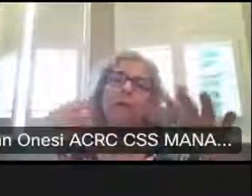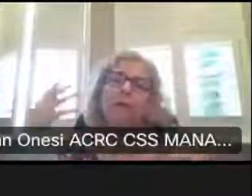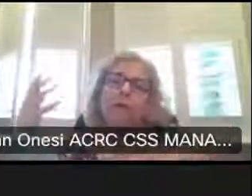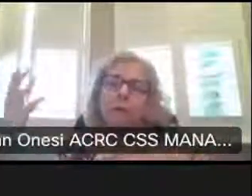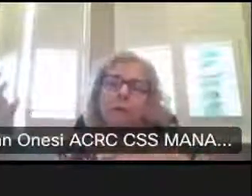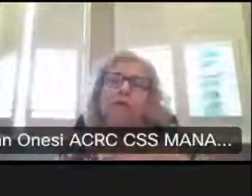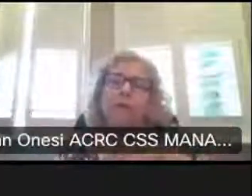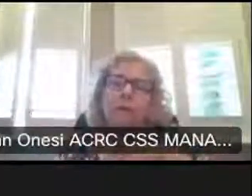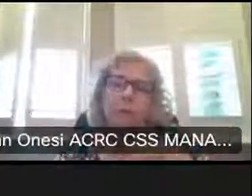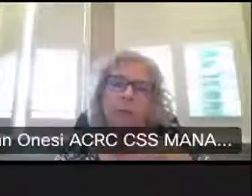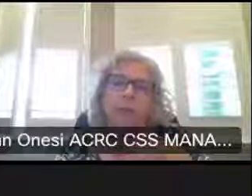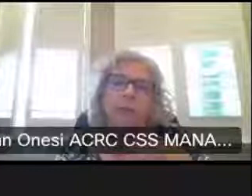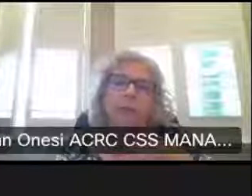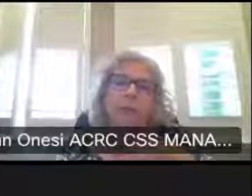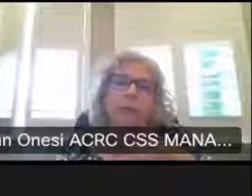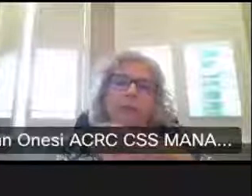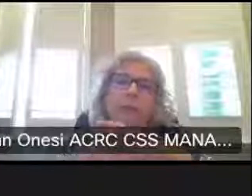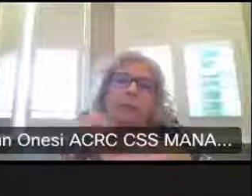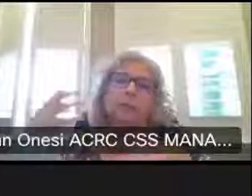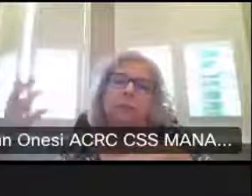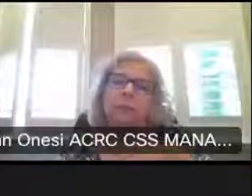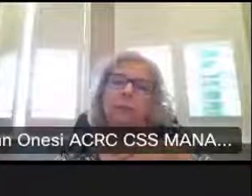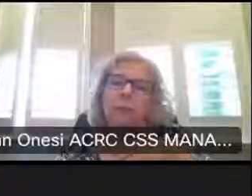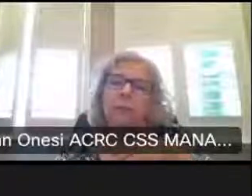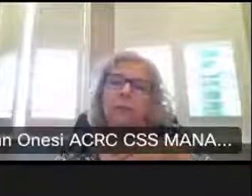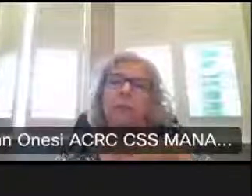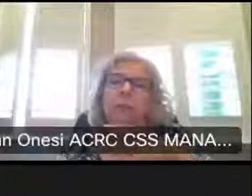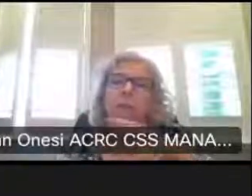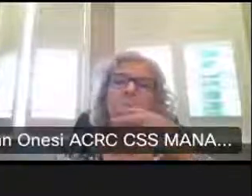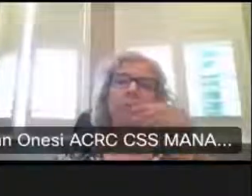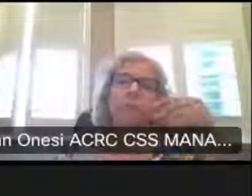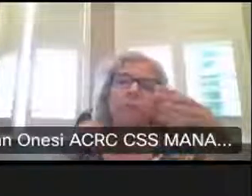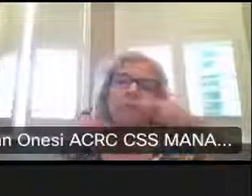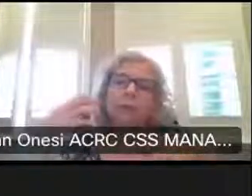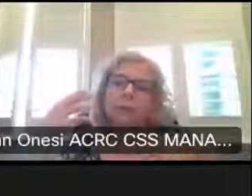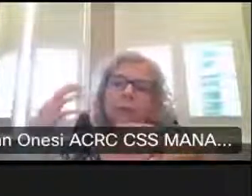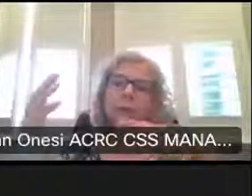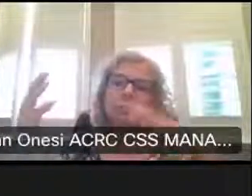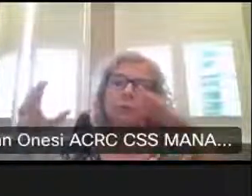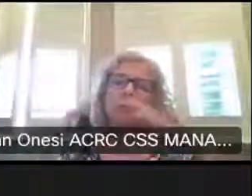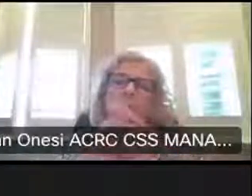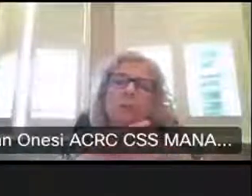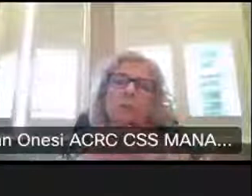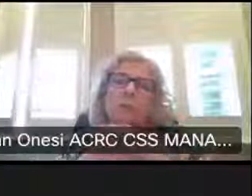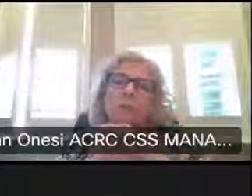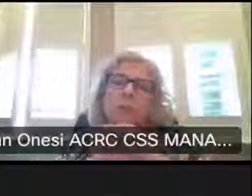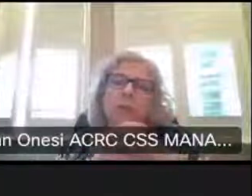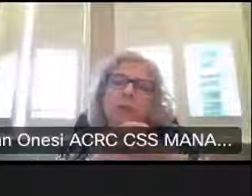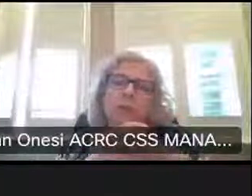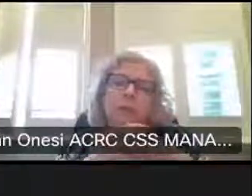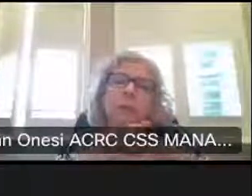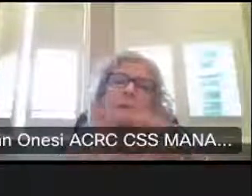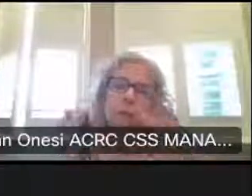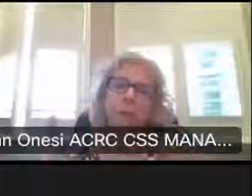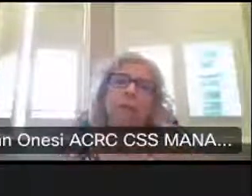have over 250 right now sitting in their query. And we're trying to really streamline